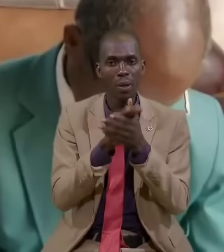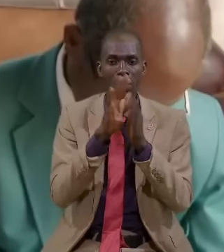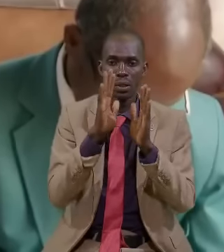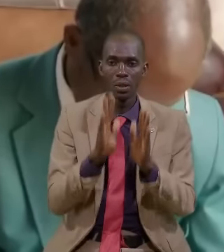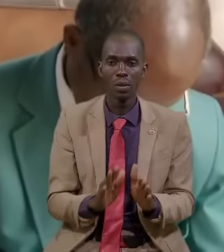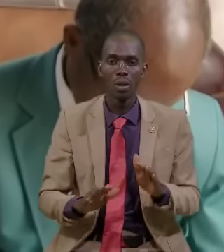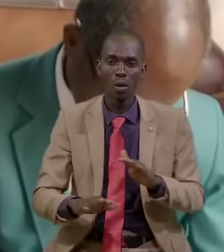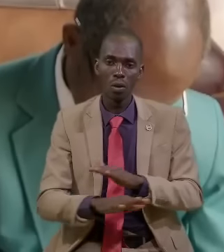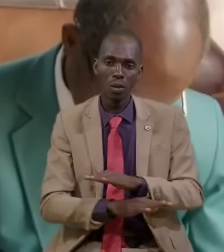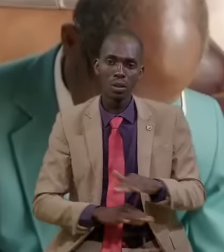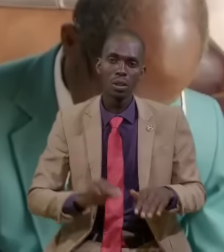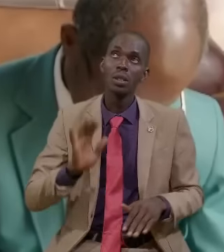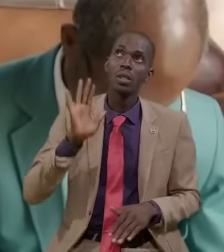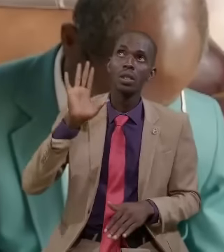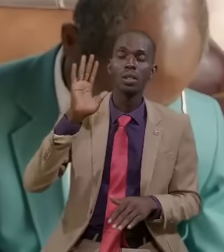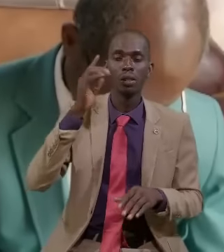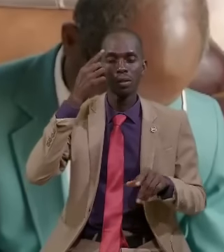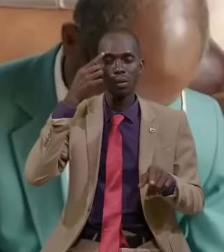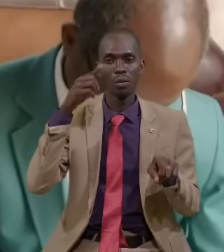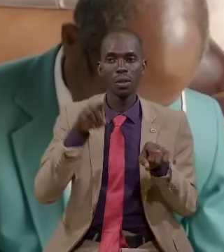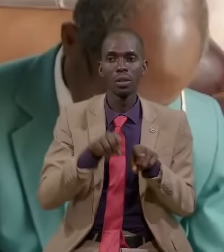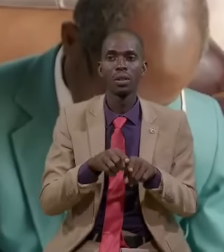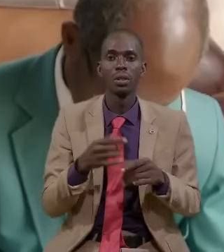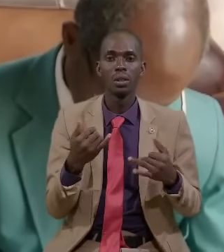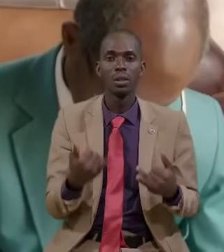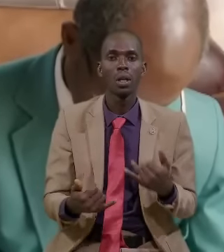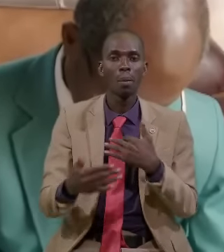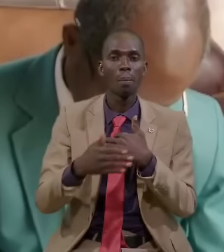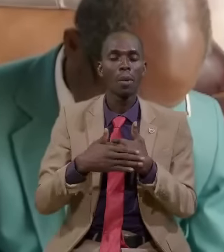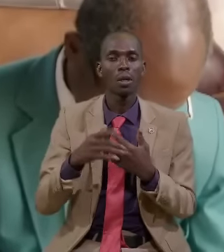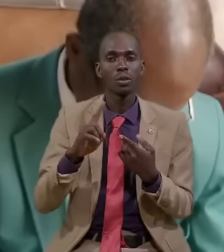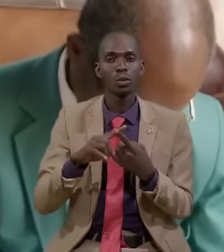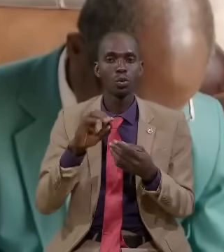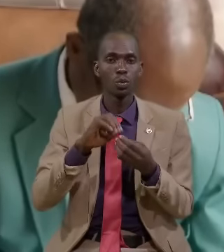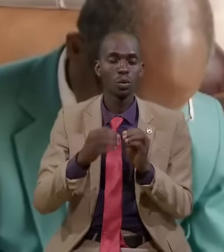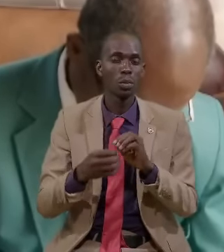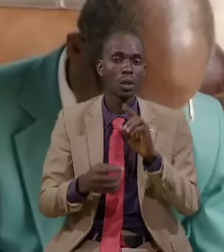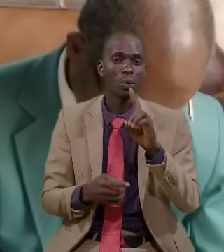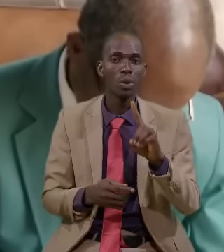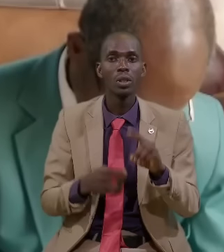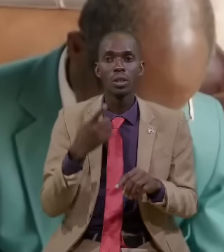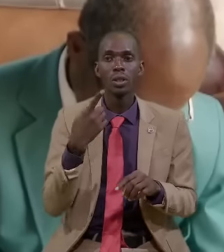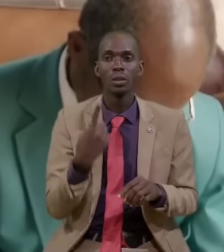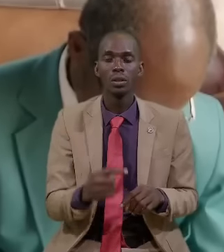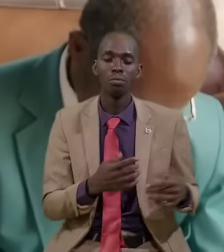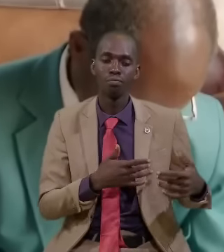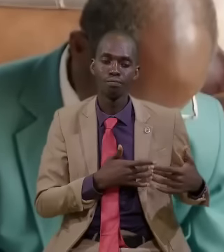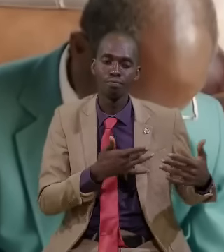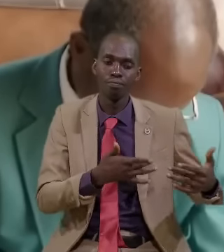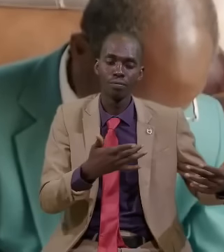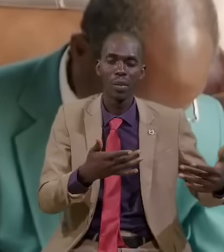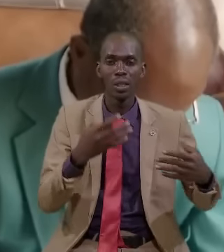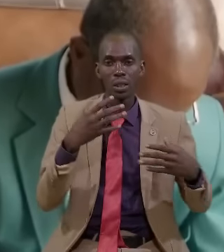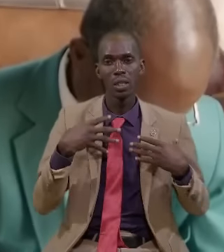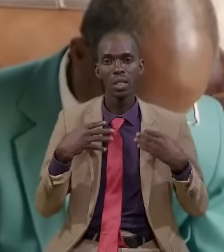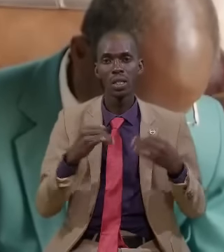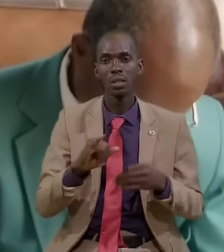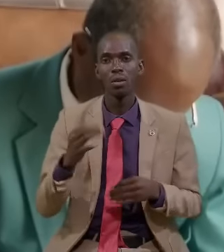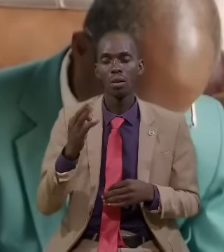his covenant. Let's come to number one. Number one is the compassionate healing of the